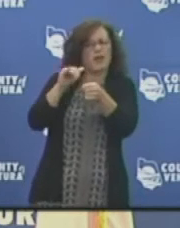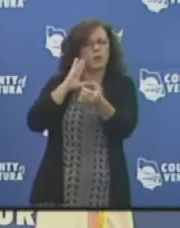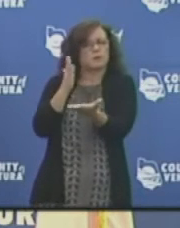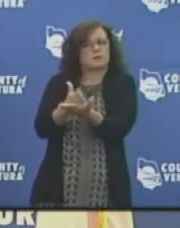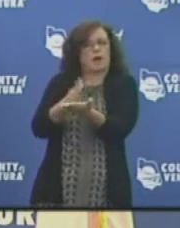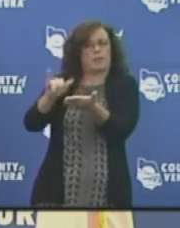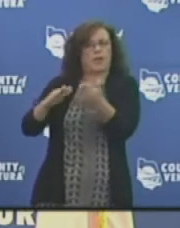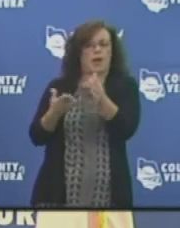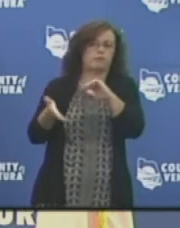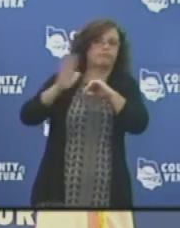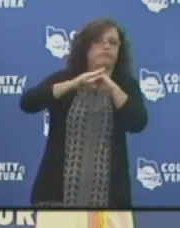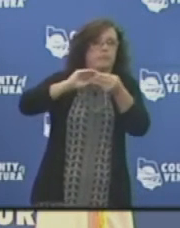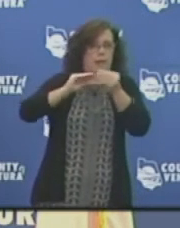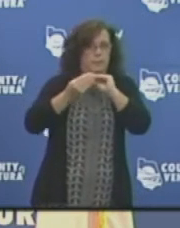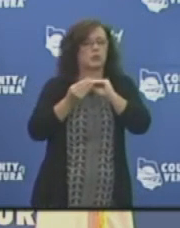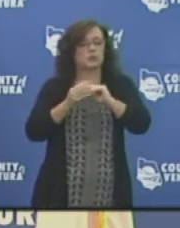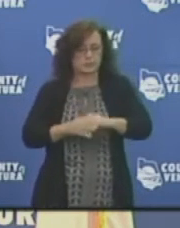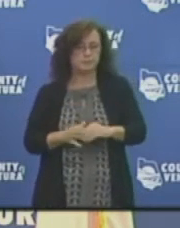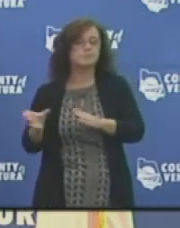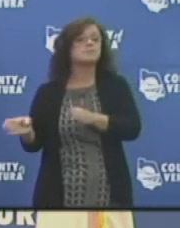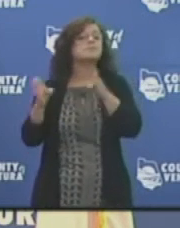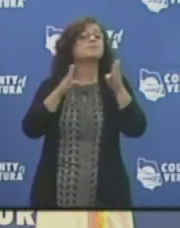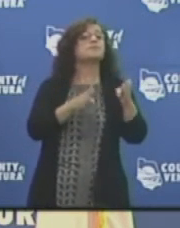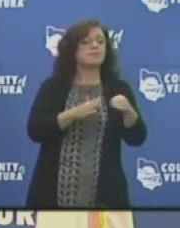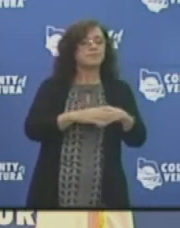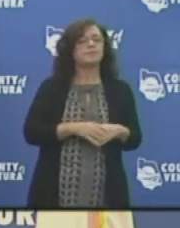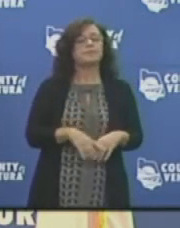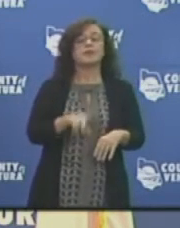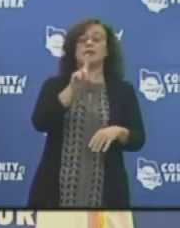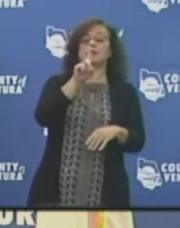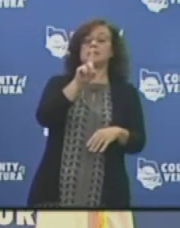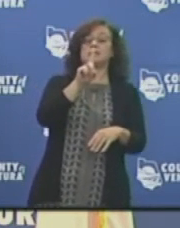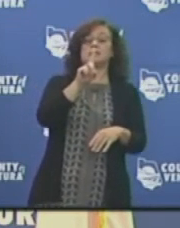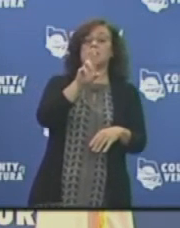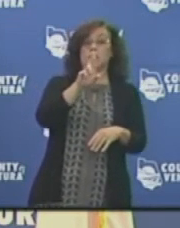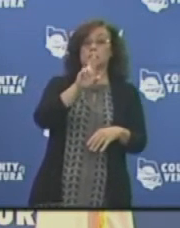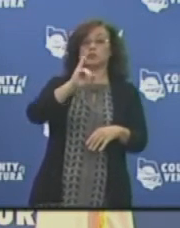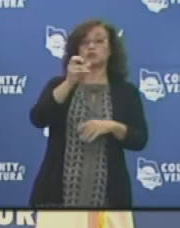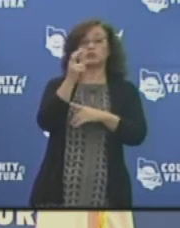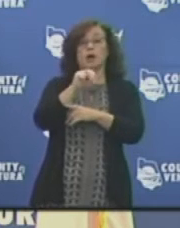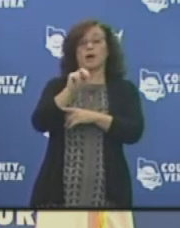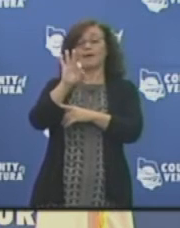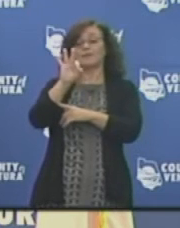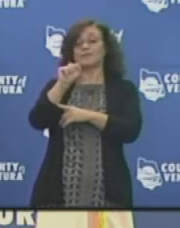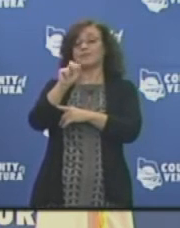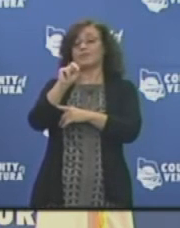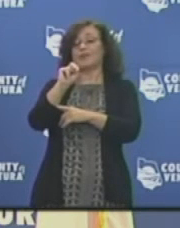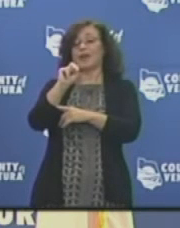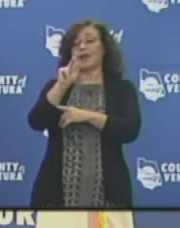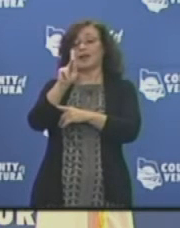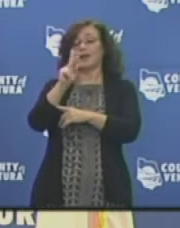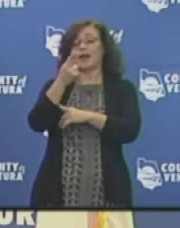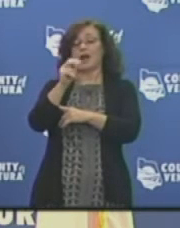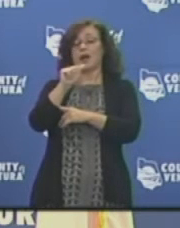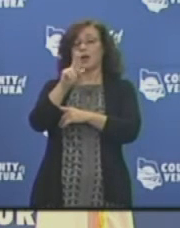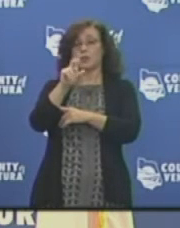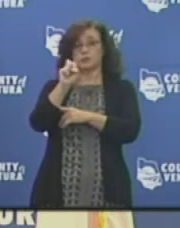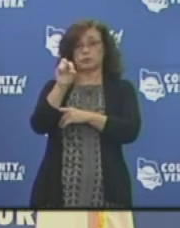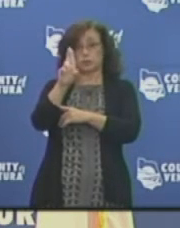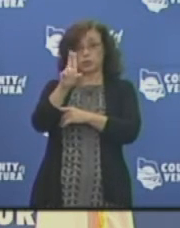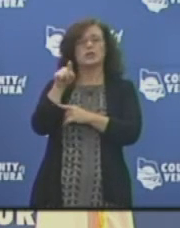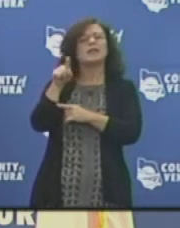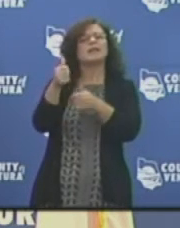have Assemblywoman, Dr. John Frankhauser, our CEO for Ventura County Medical Center and Santa Paula